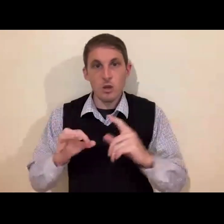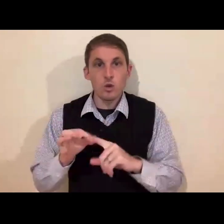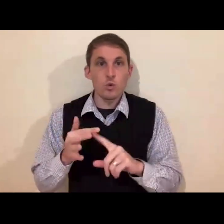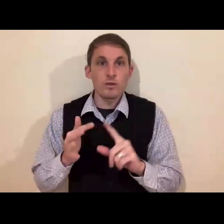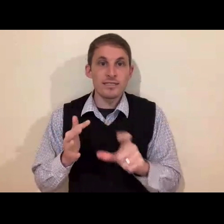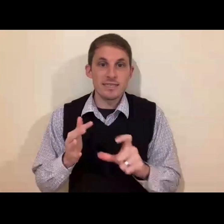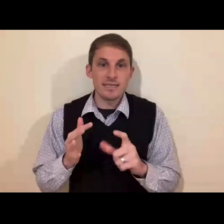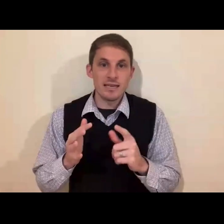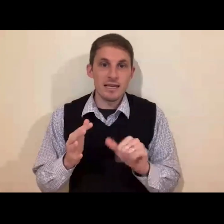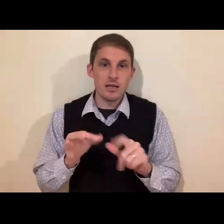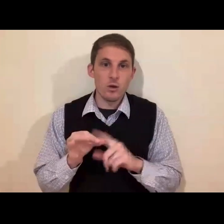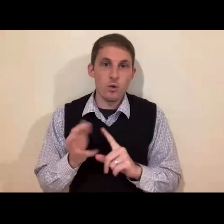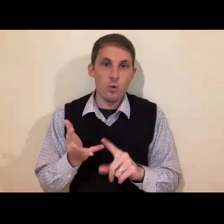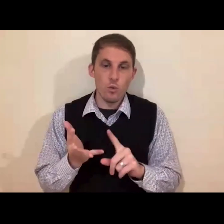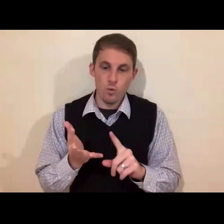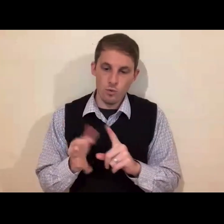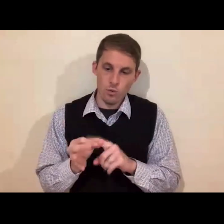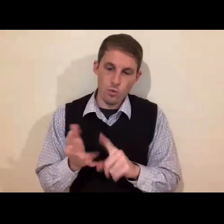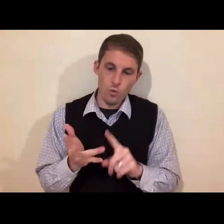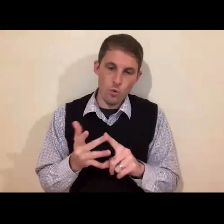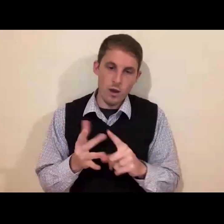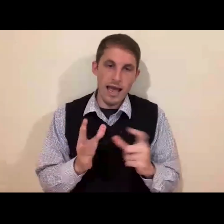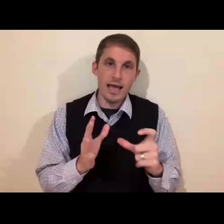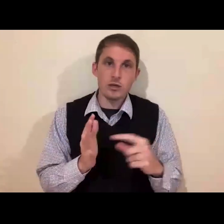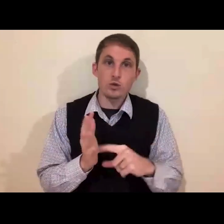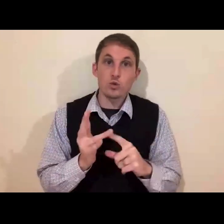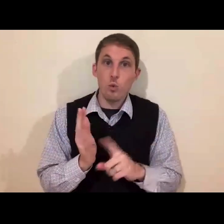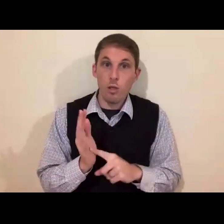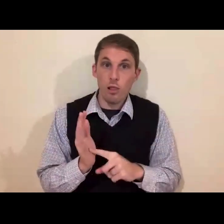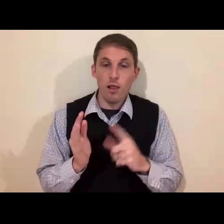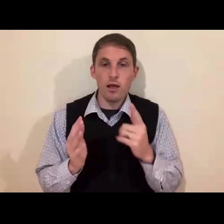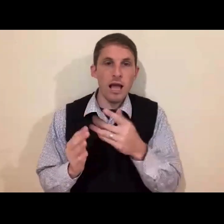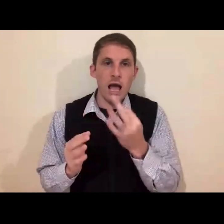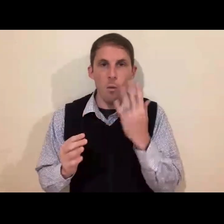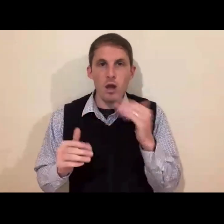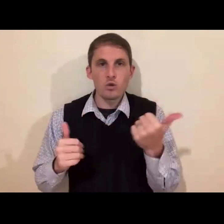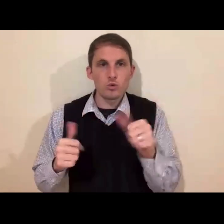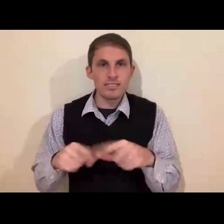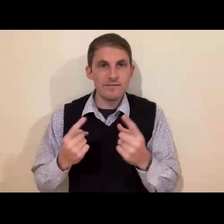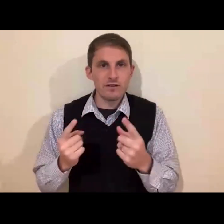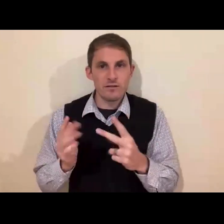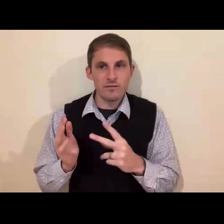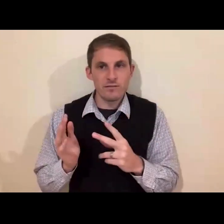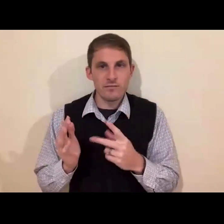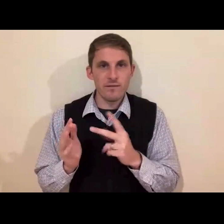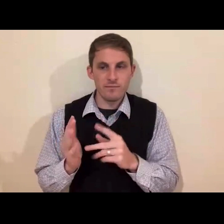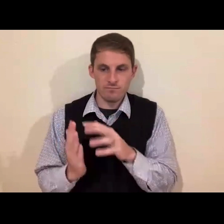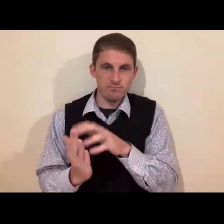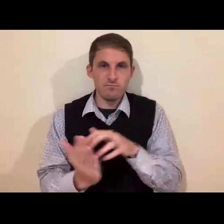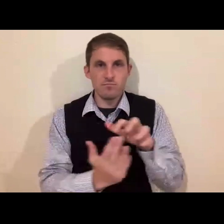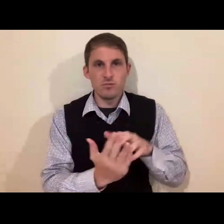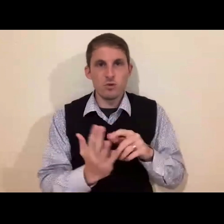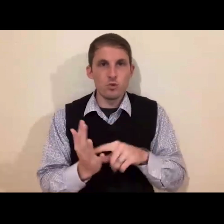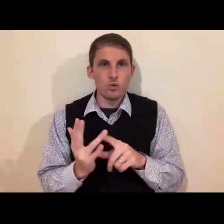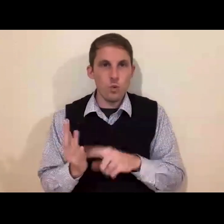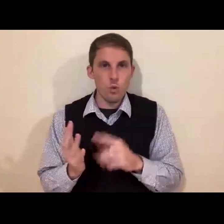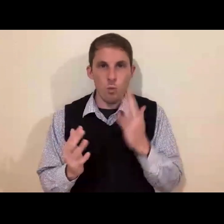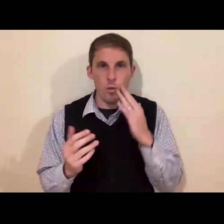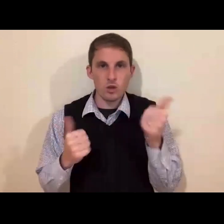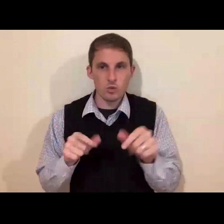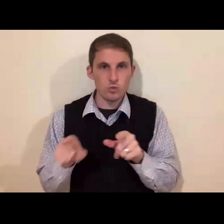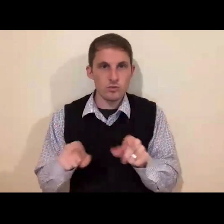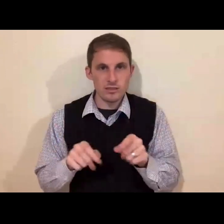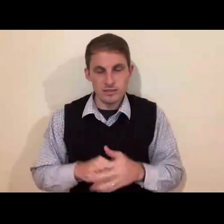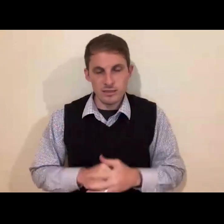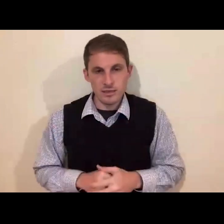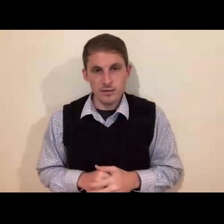QUALAC tools is when should we use the different versions of the tools? Then this will be our final question, Emma. I might throw it to